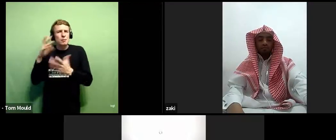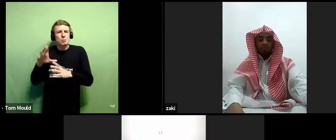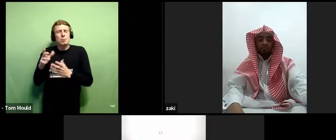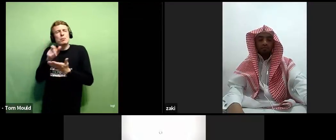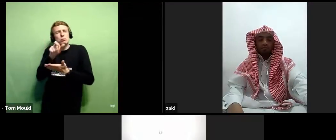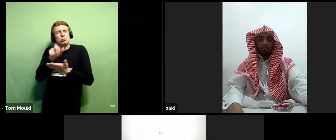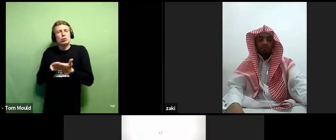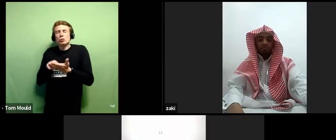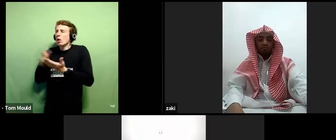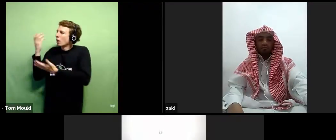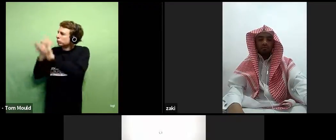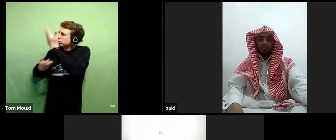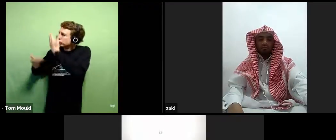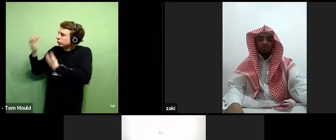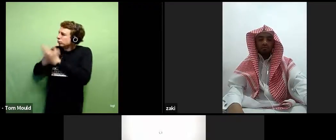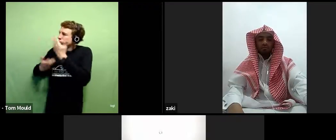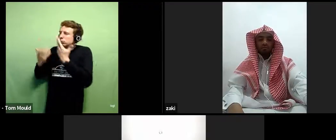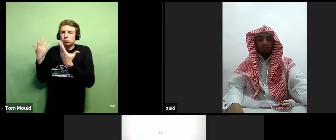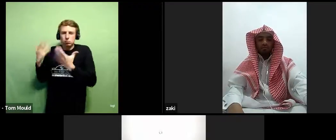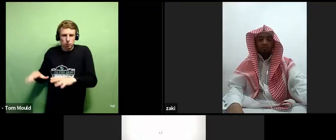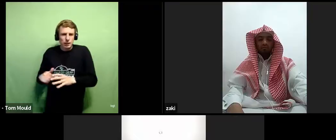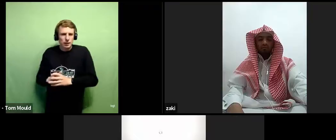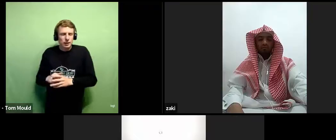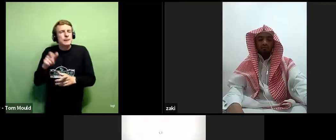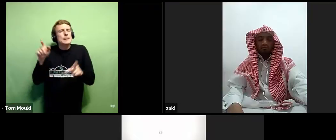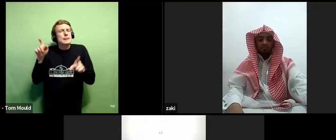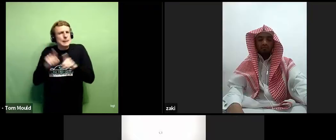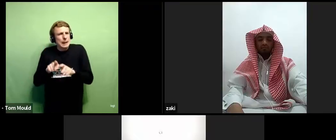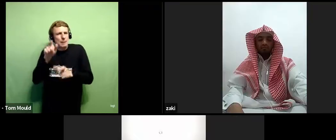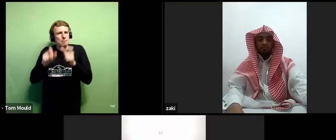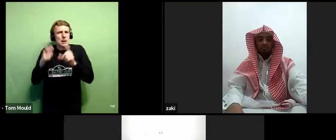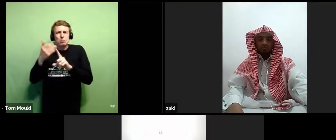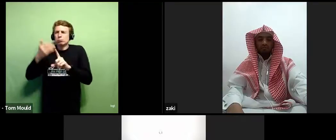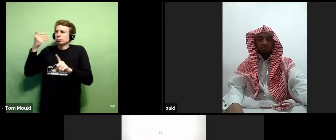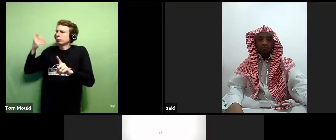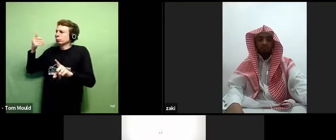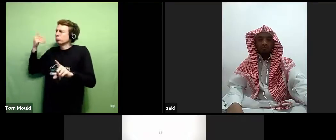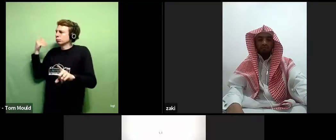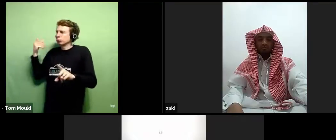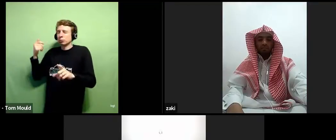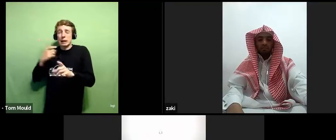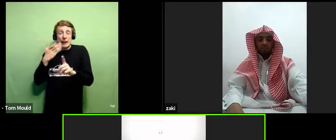those before you, that you may become the pious.